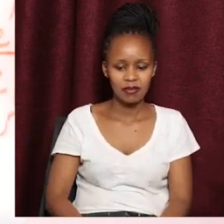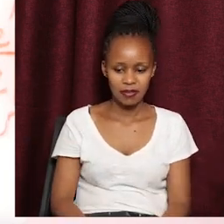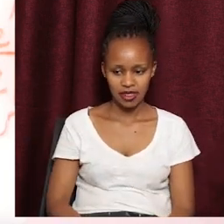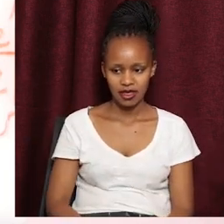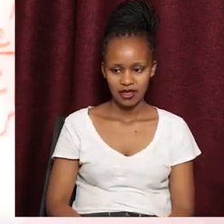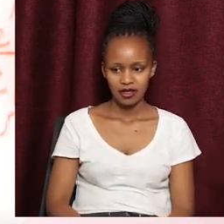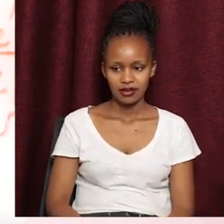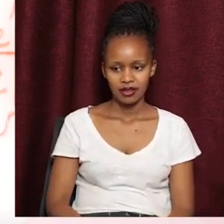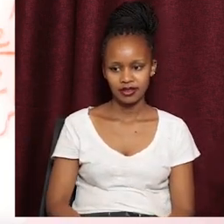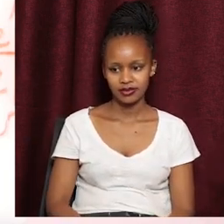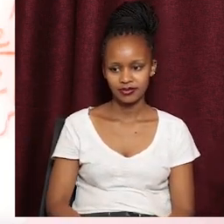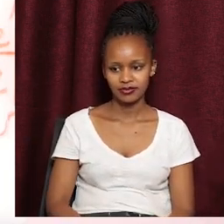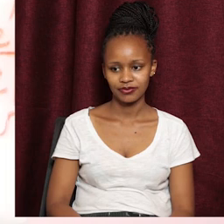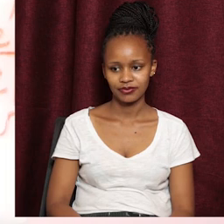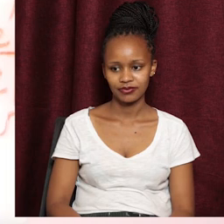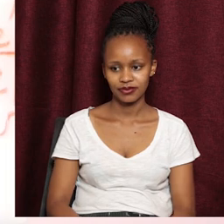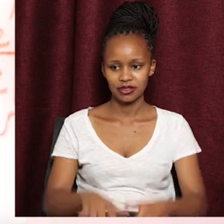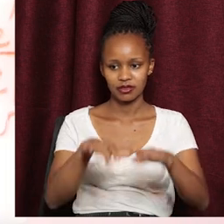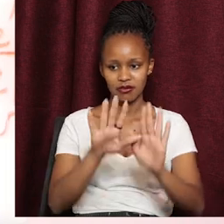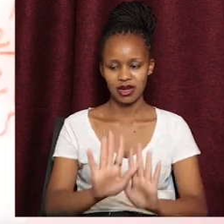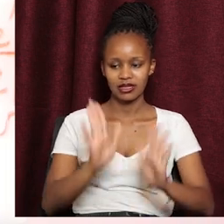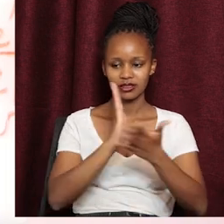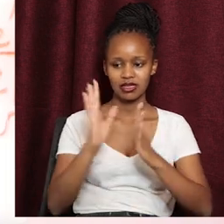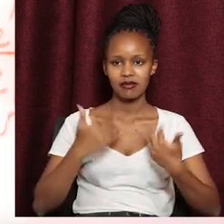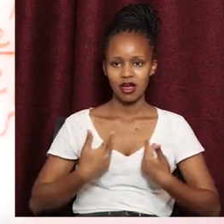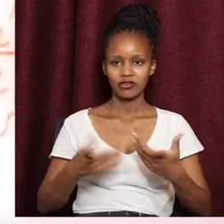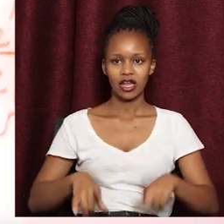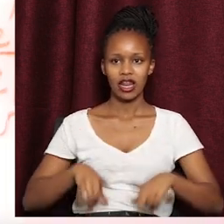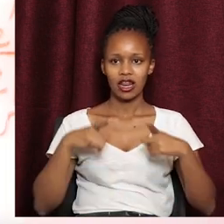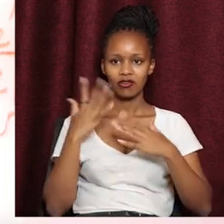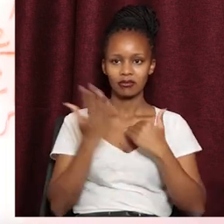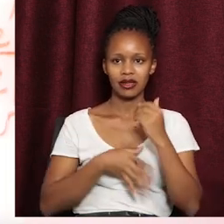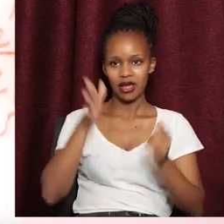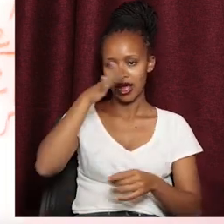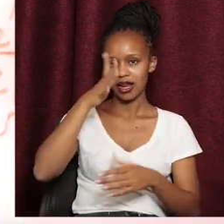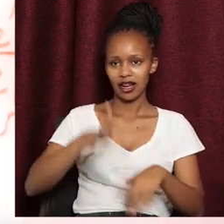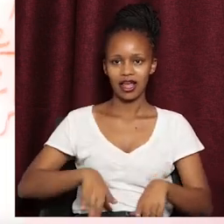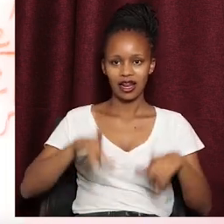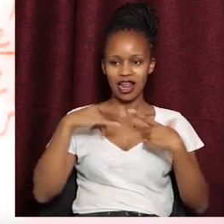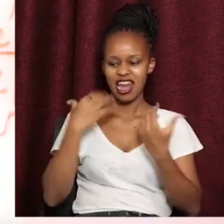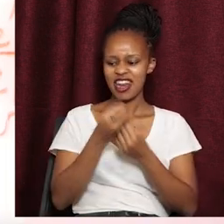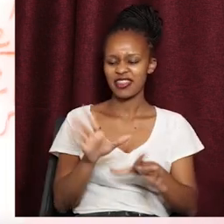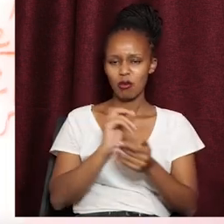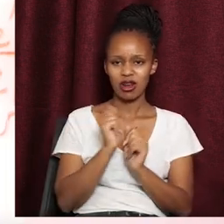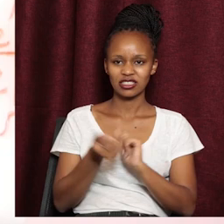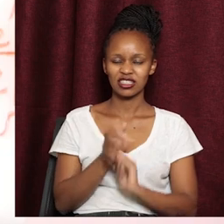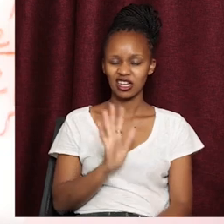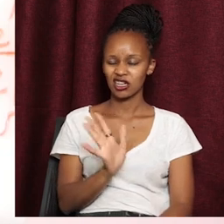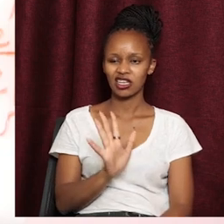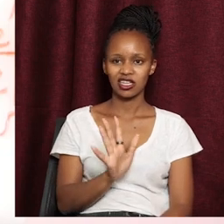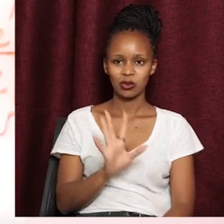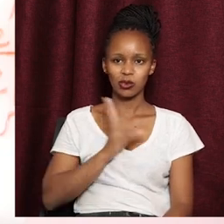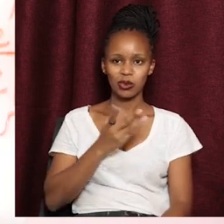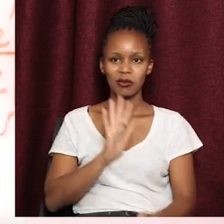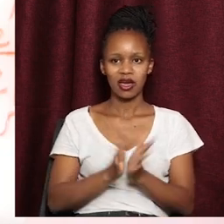Even if we are burying somebody who lived a very bad life, and then we lie to the world, nothing has changed. We